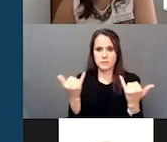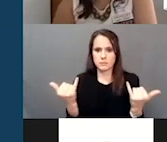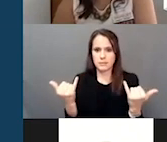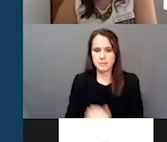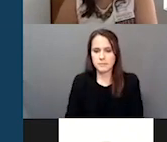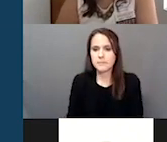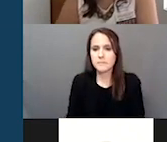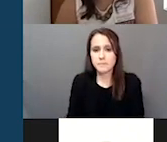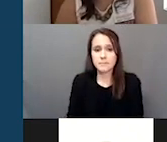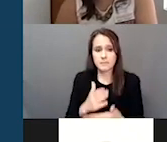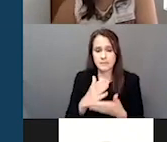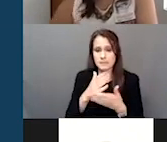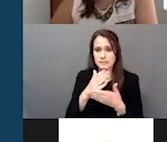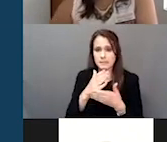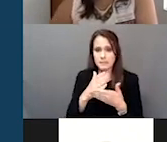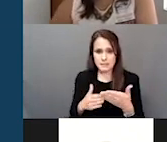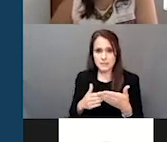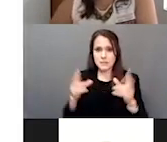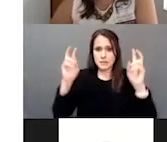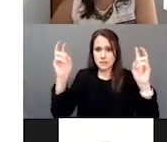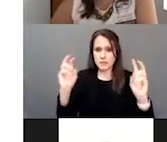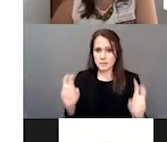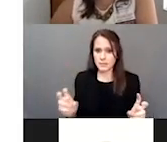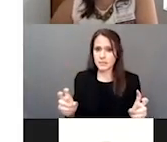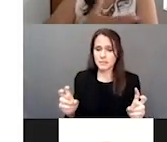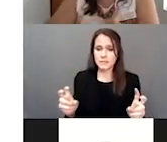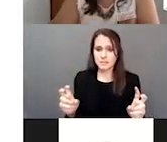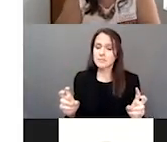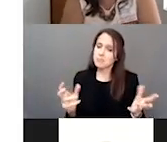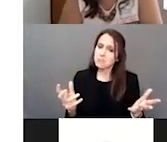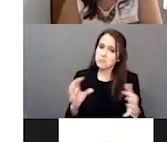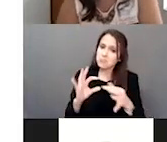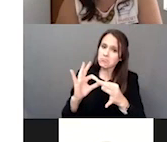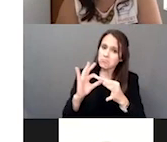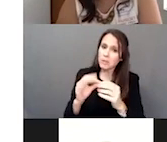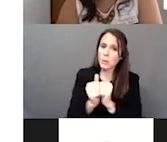And some of the topics that, you know, deal with this